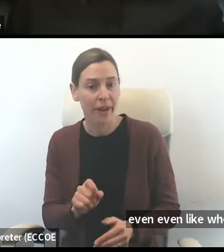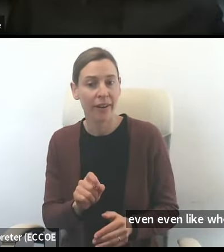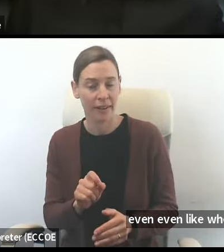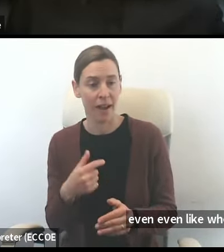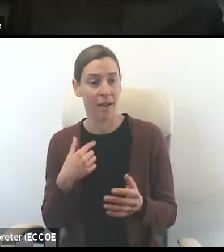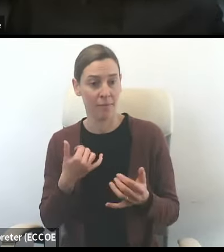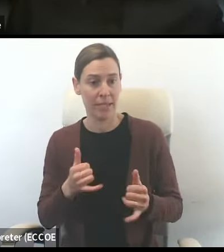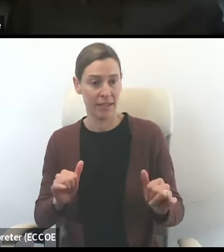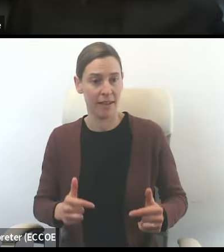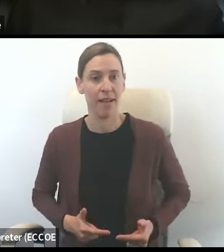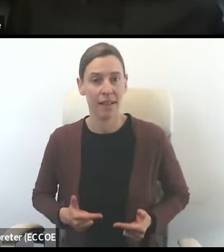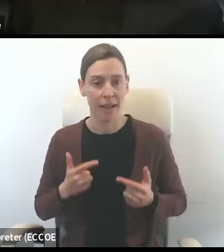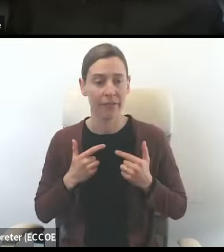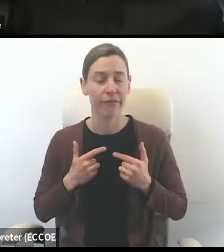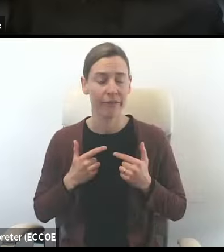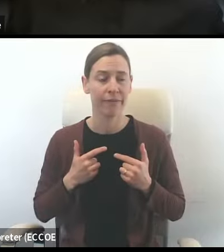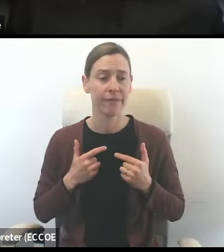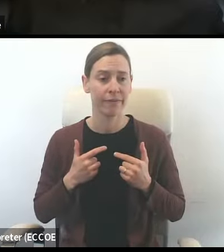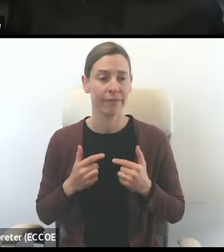And